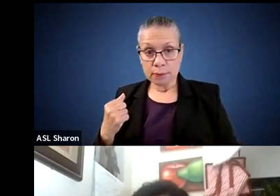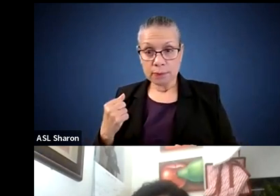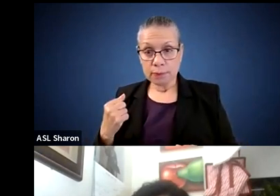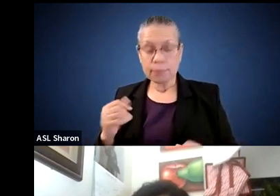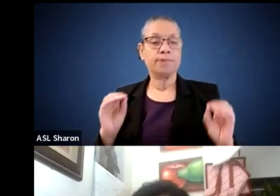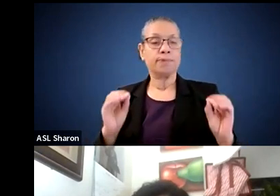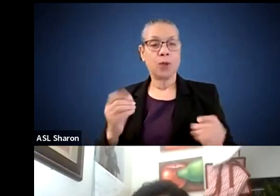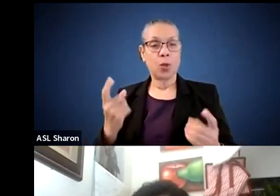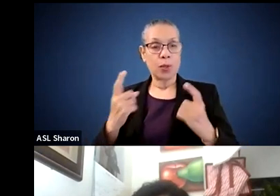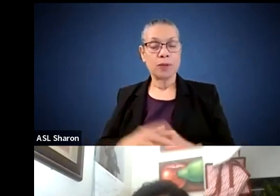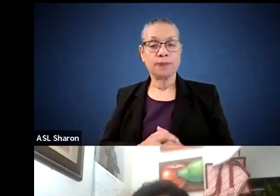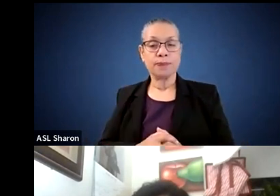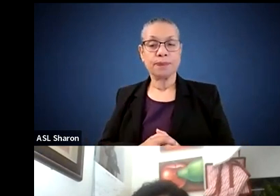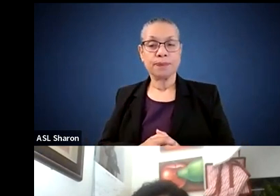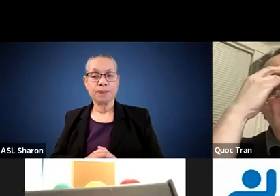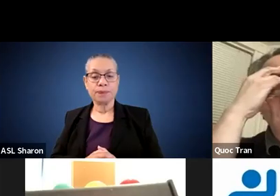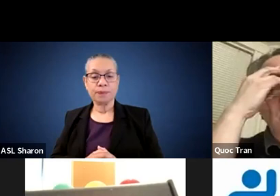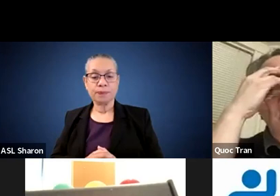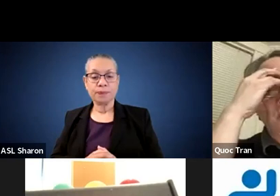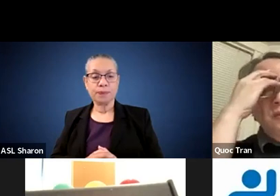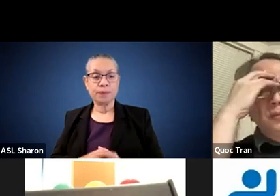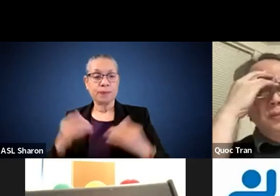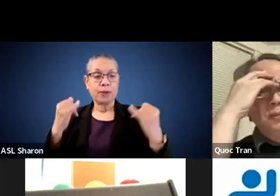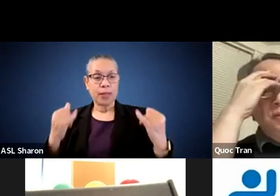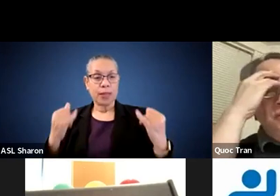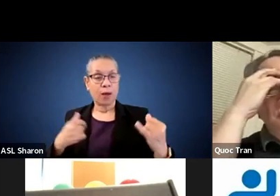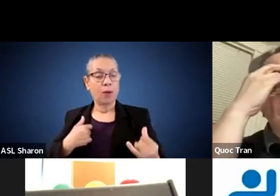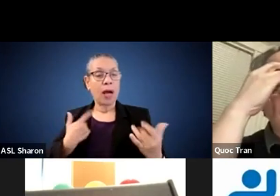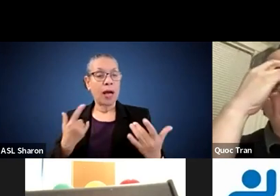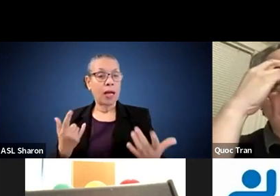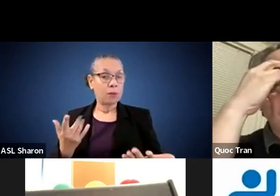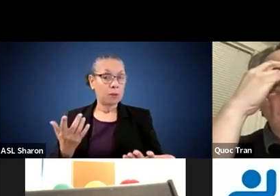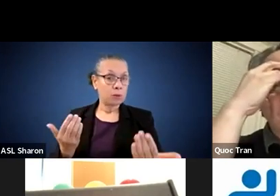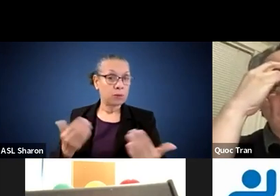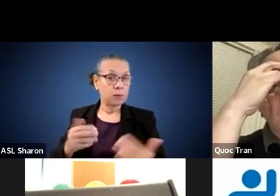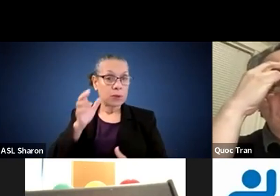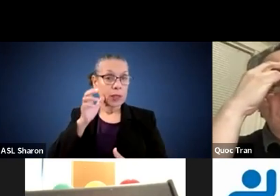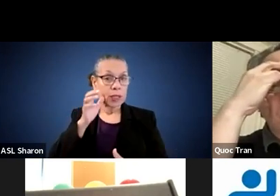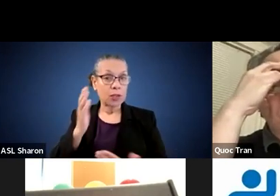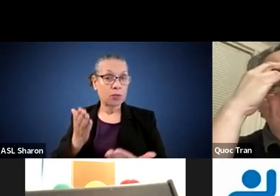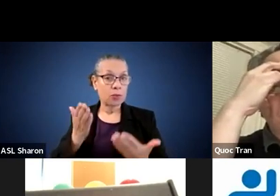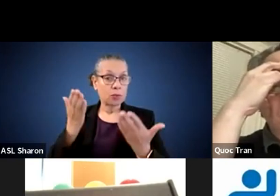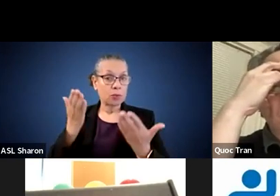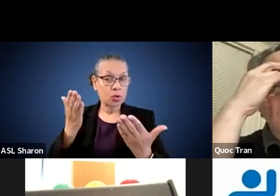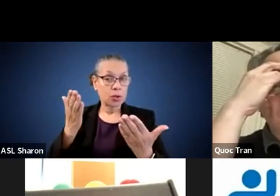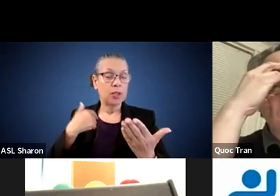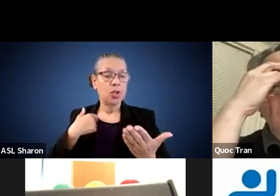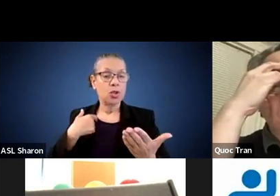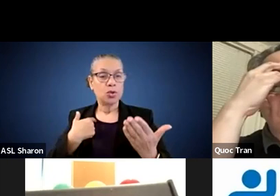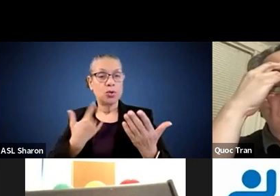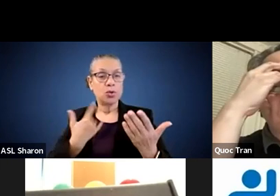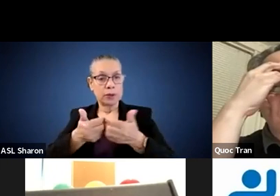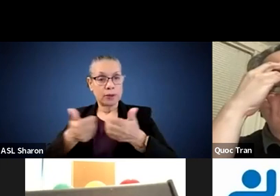okay it's nothing I will now entertain a motion to divide agenda 7 Action items